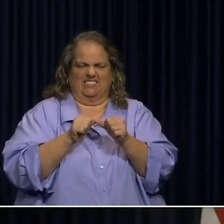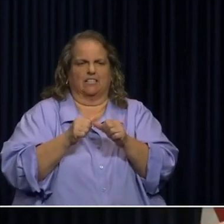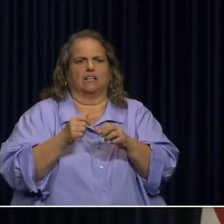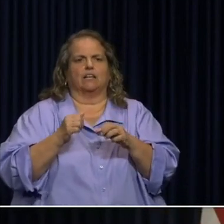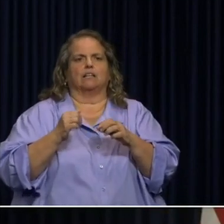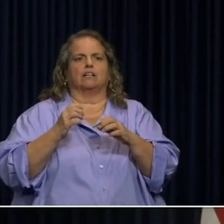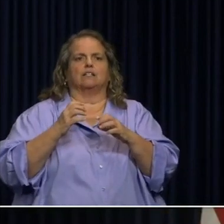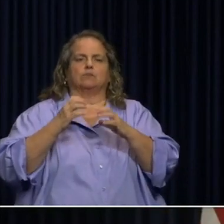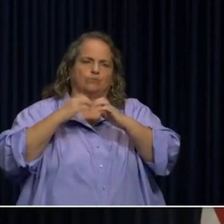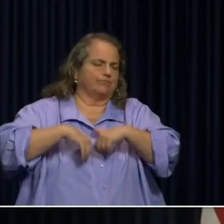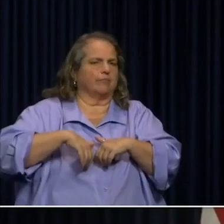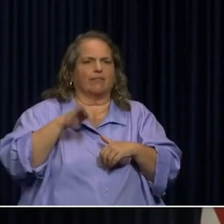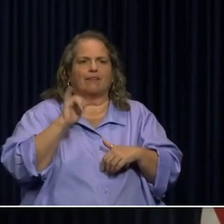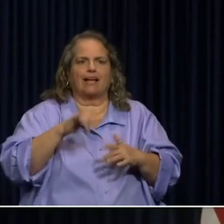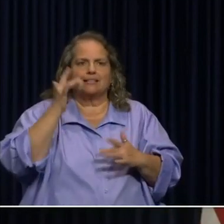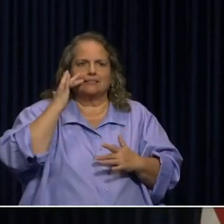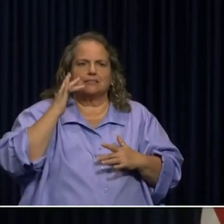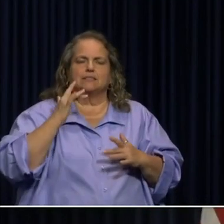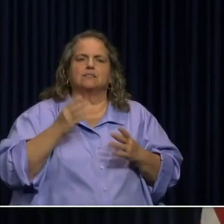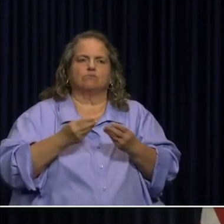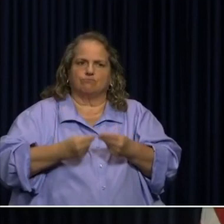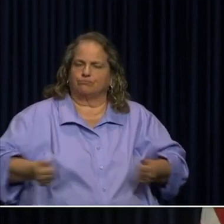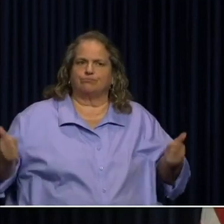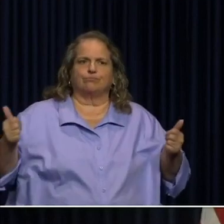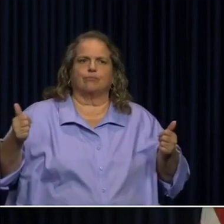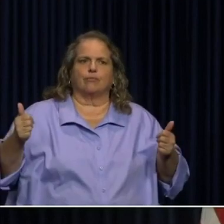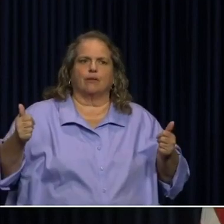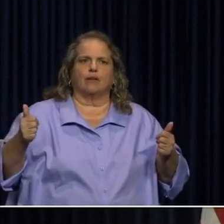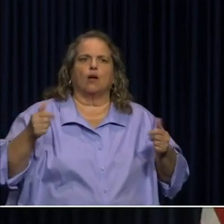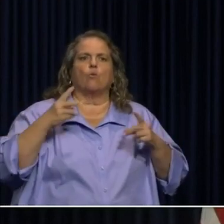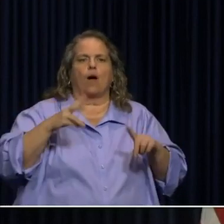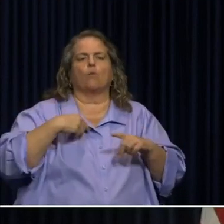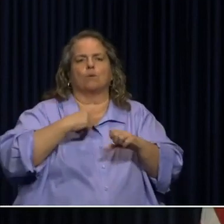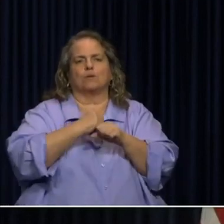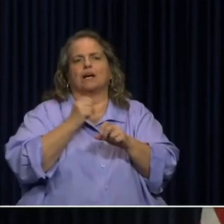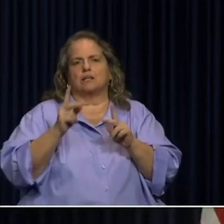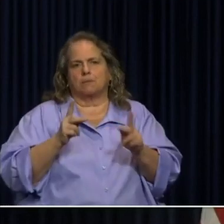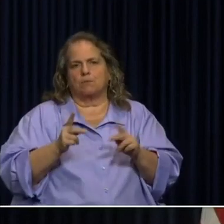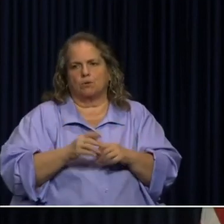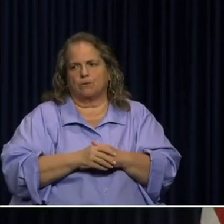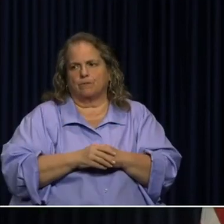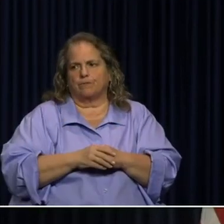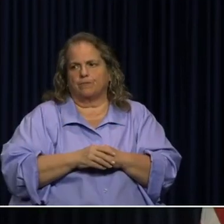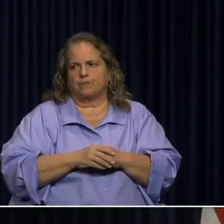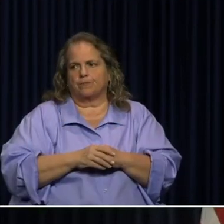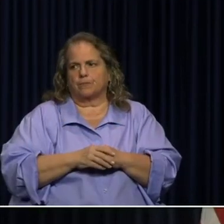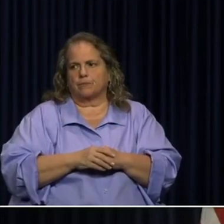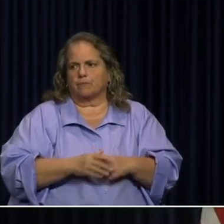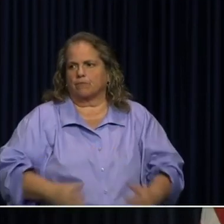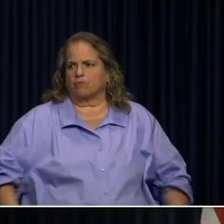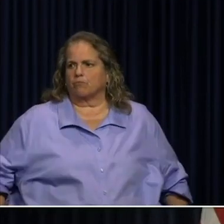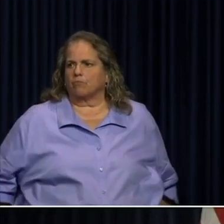it down while protecting people from harm.